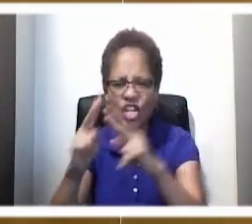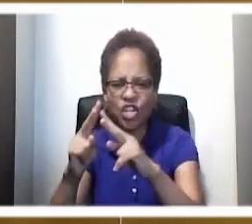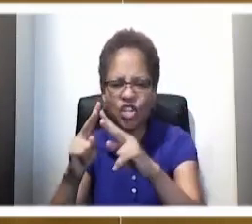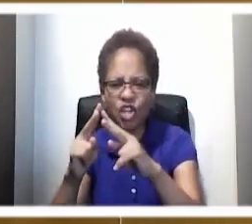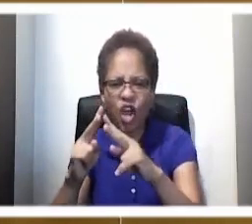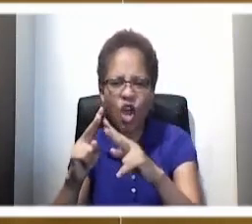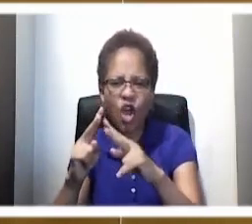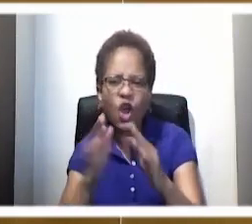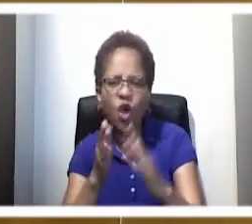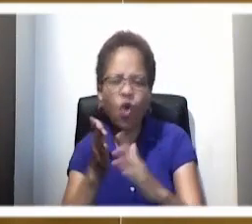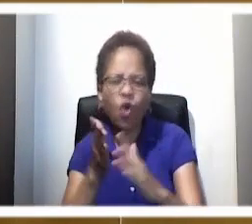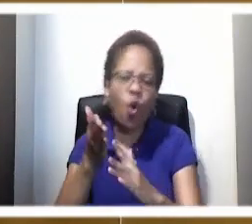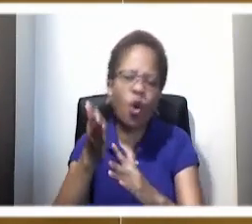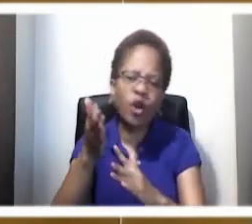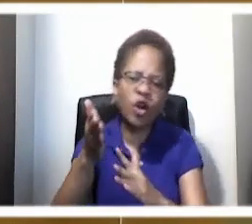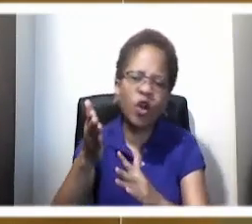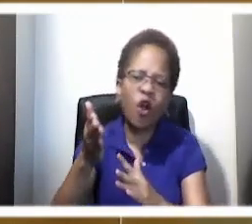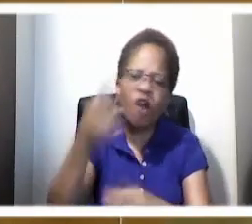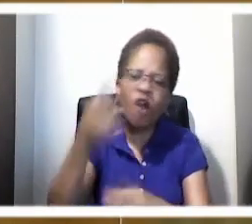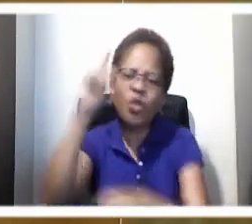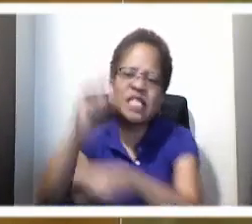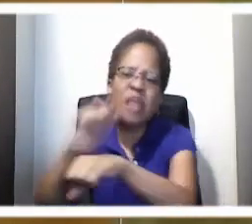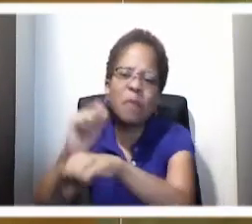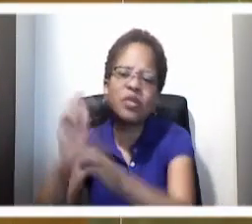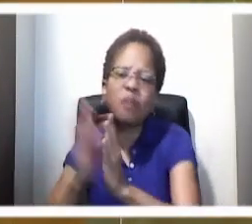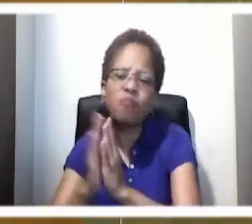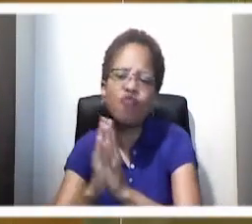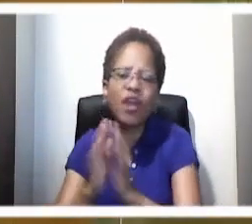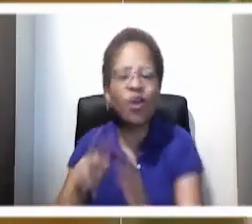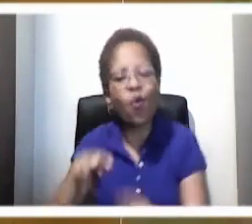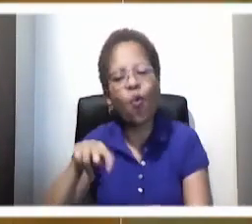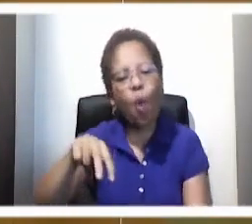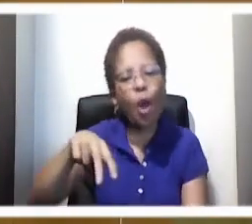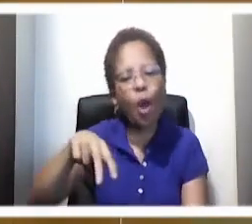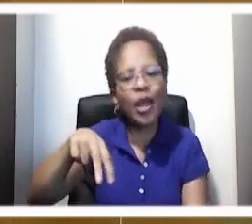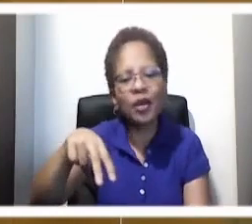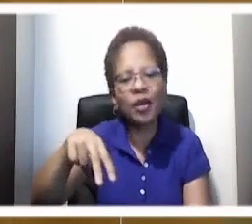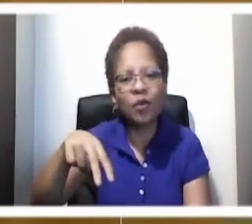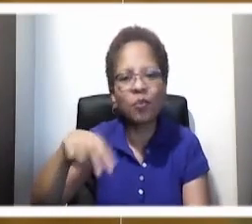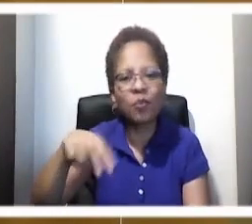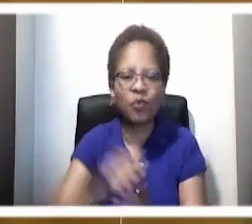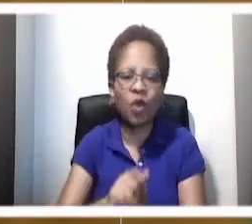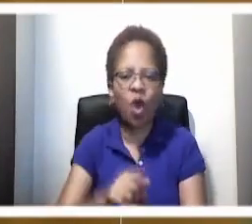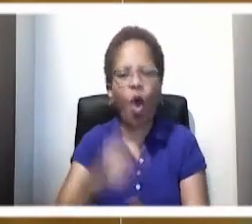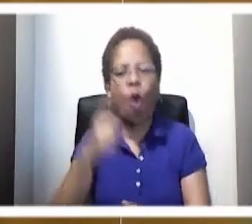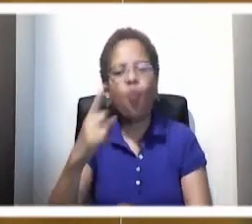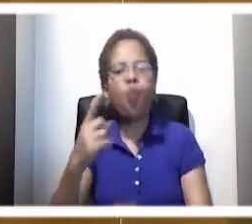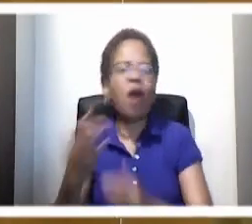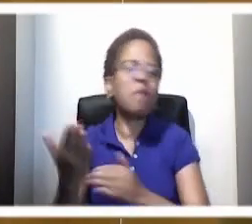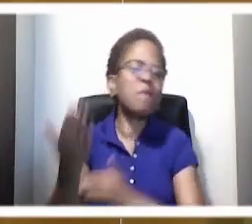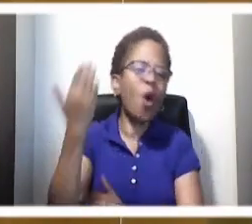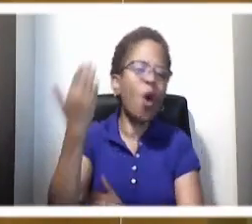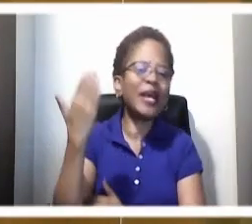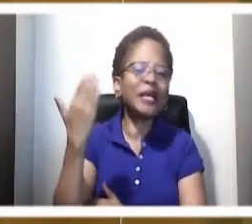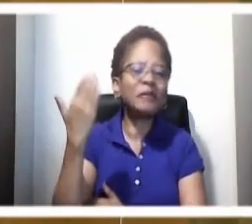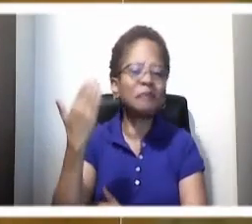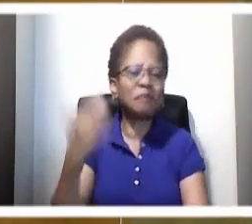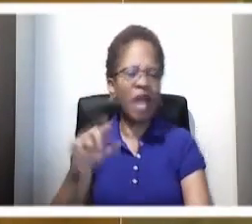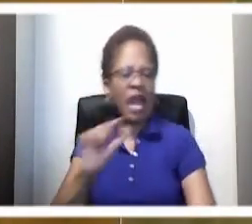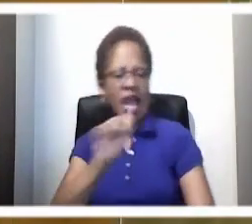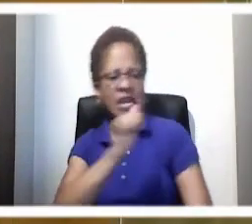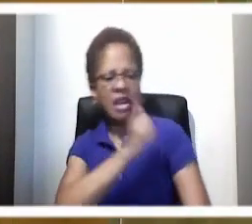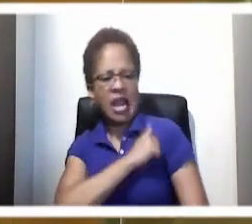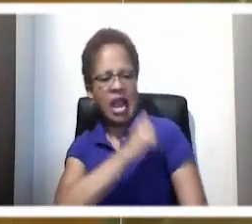pray. One morning, a Cossack is a military person from the Ukrainian